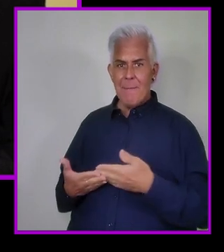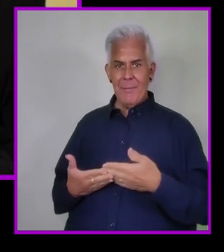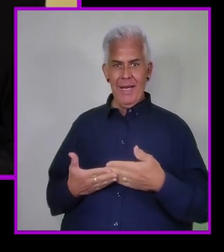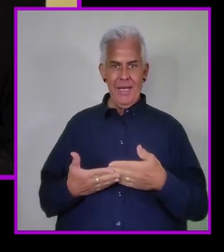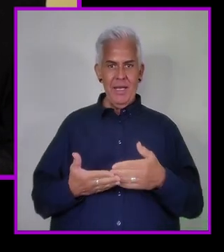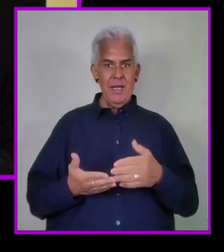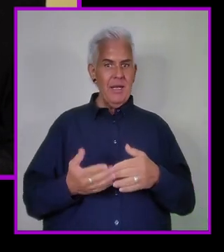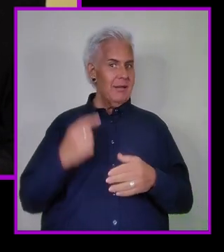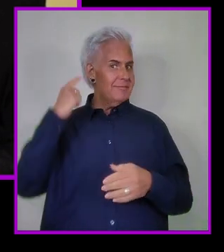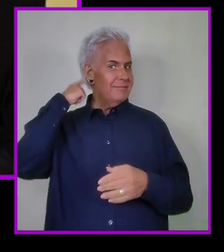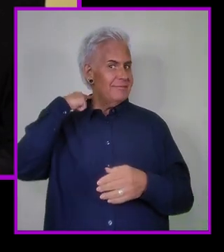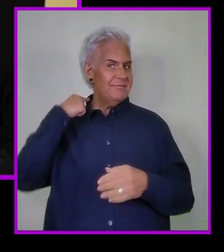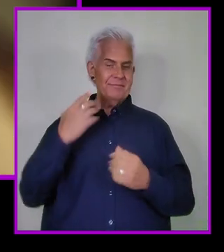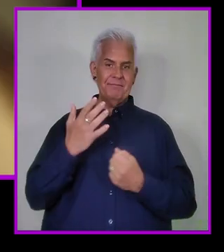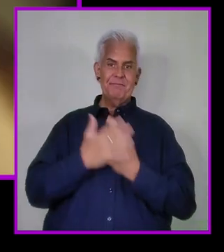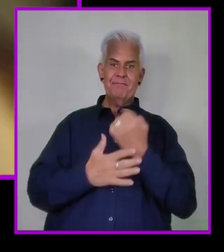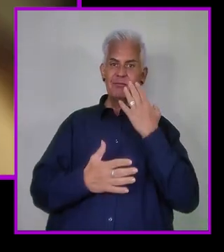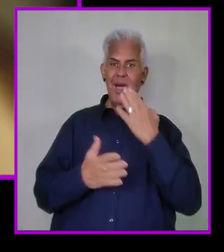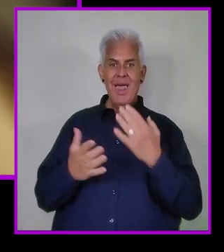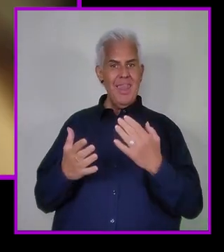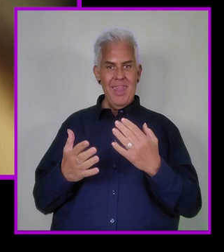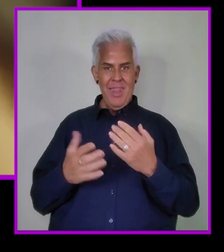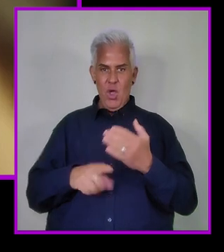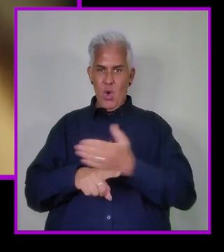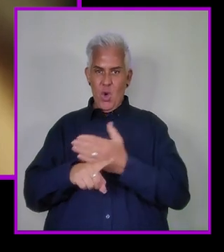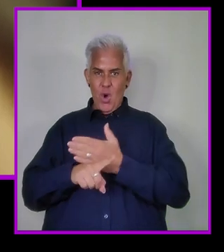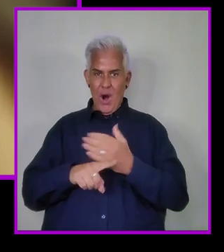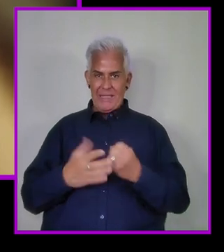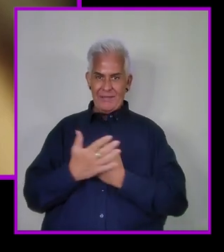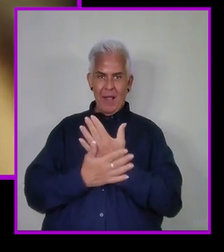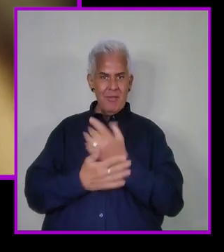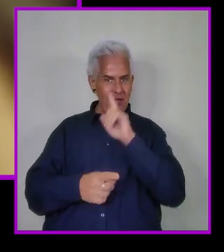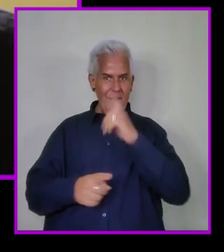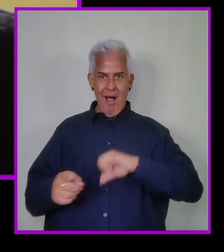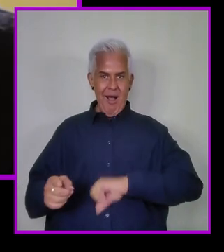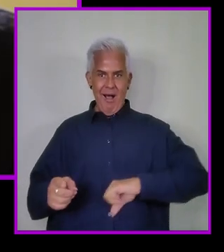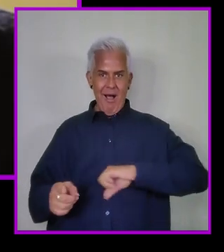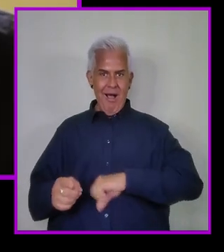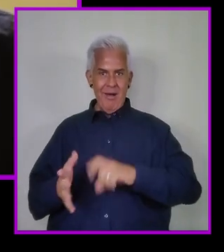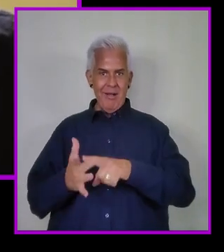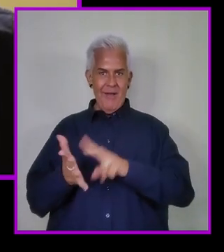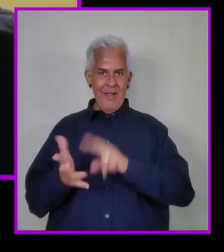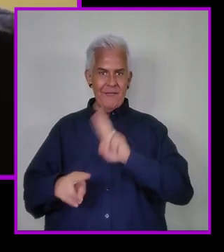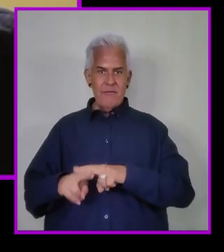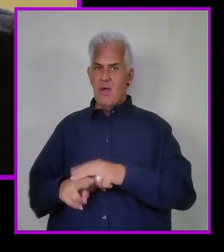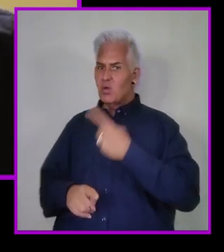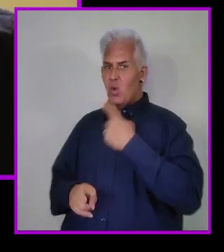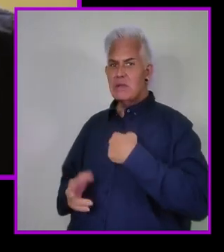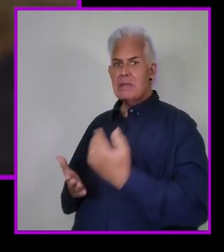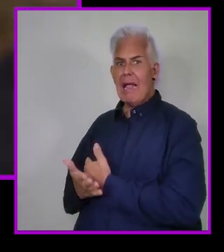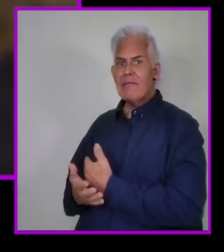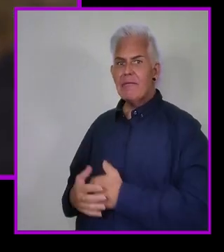defect occurs in early development. It's not something that you can screen for at that point of IVF. But they told us that it was